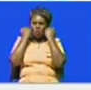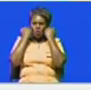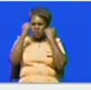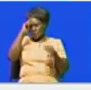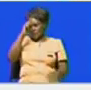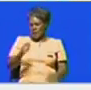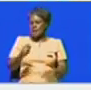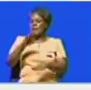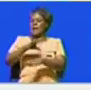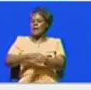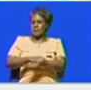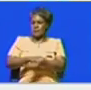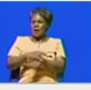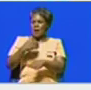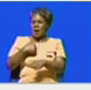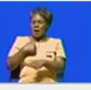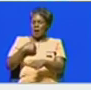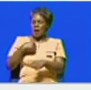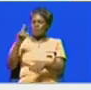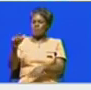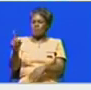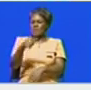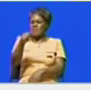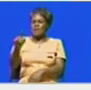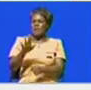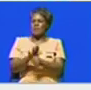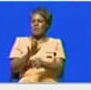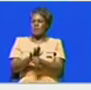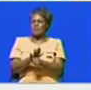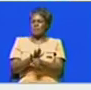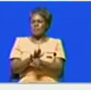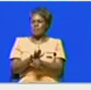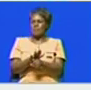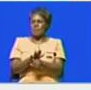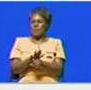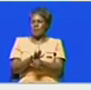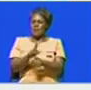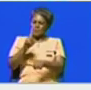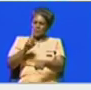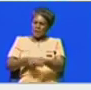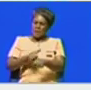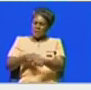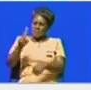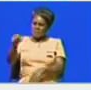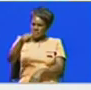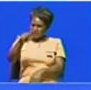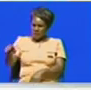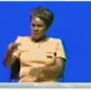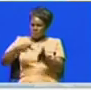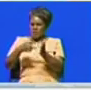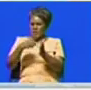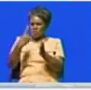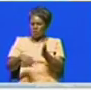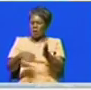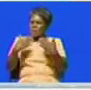did find that there were massive irregularities and illegalities. Once they speak of illegalities, it means there are